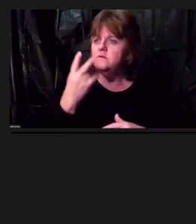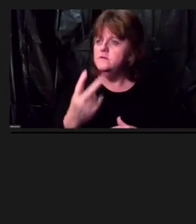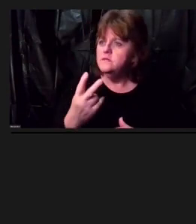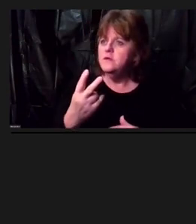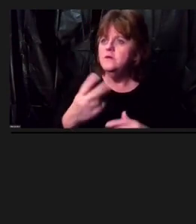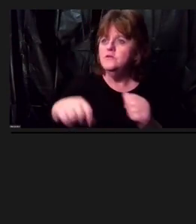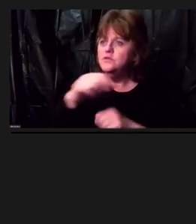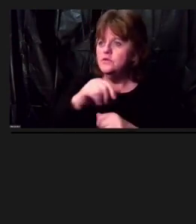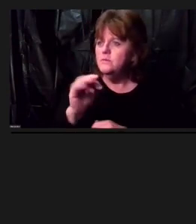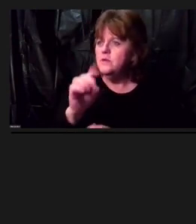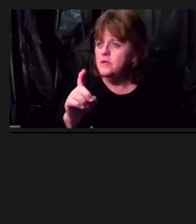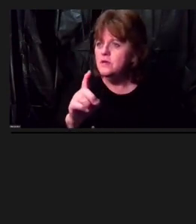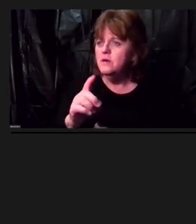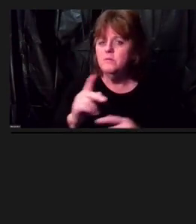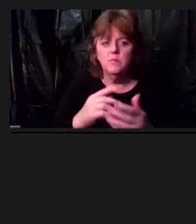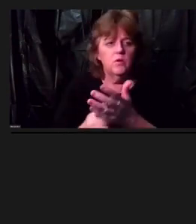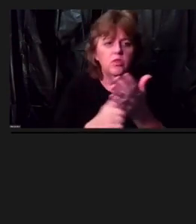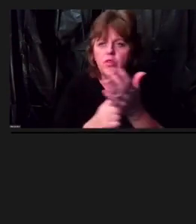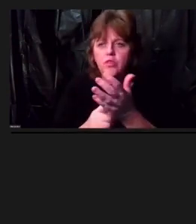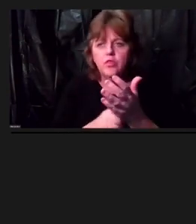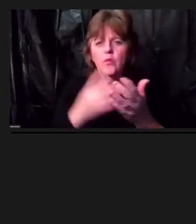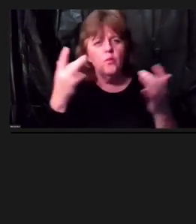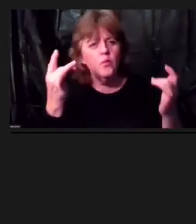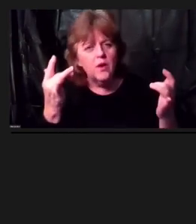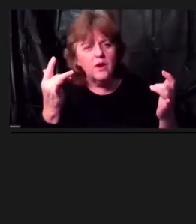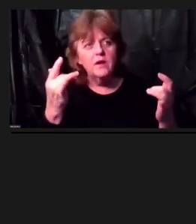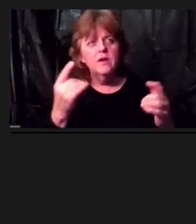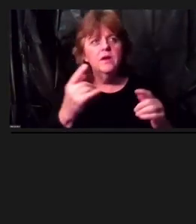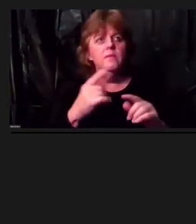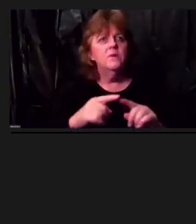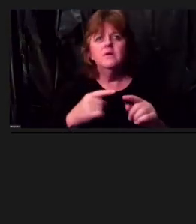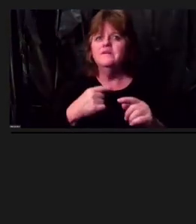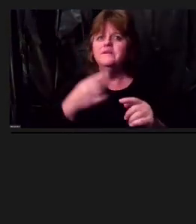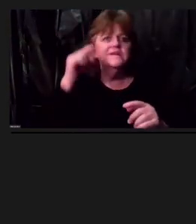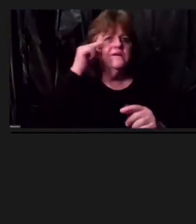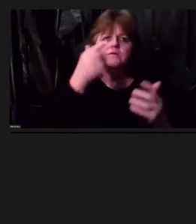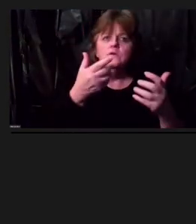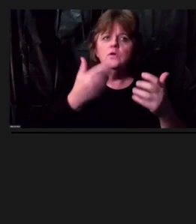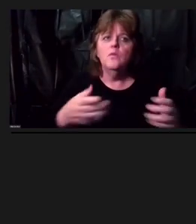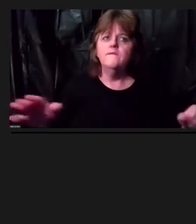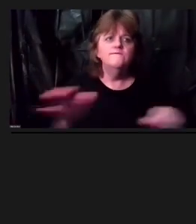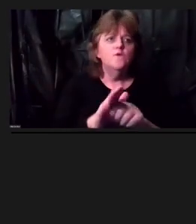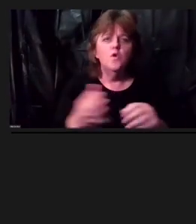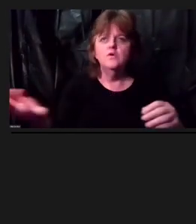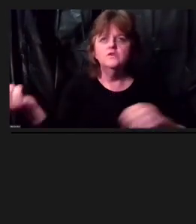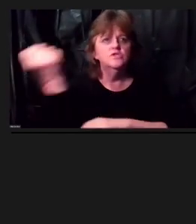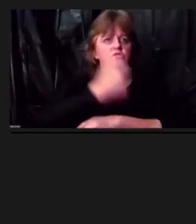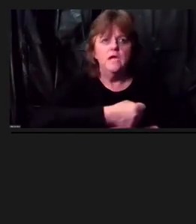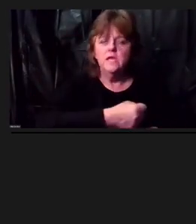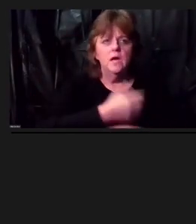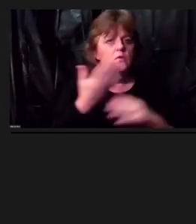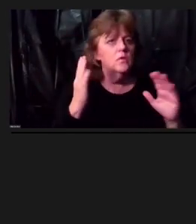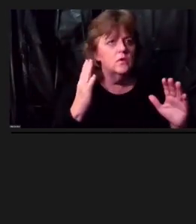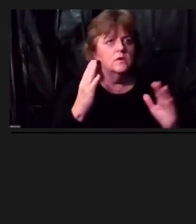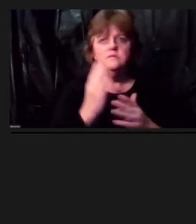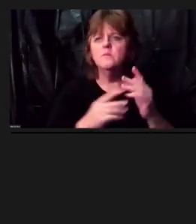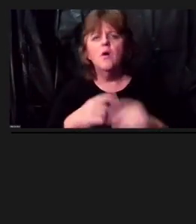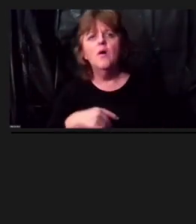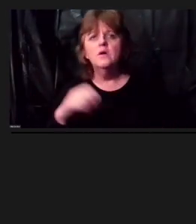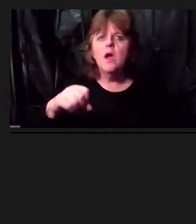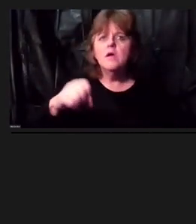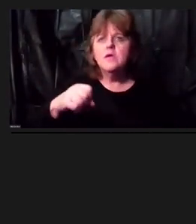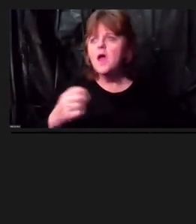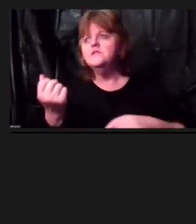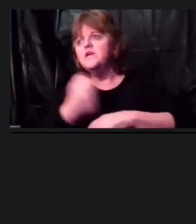curfew. But frankly, the alternative is a total shutdown. And, you know, I think there are some people who are like, oh yeah, let's shut down,